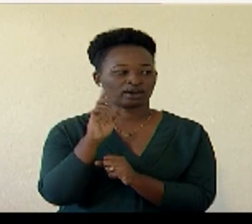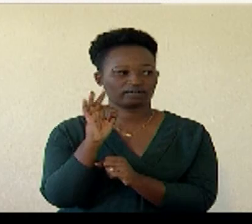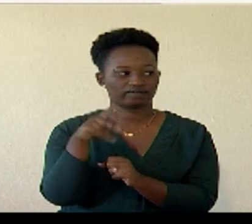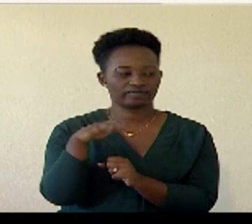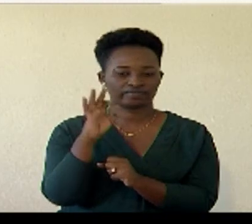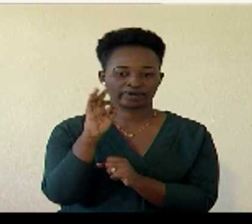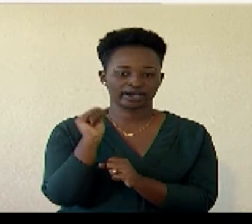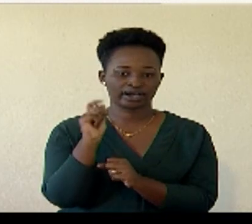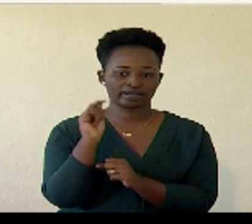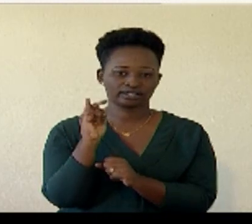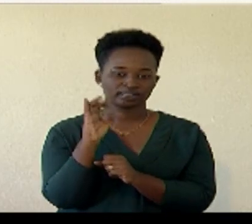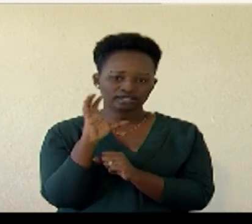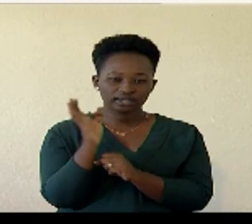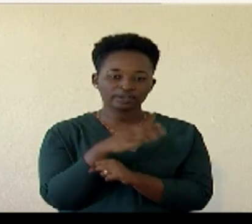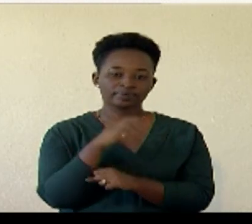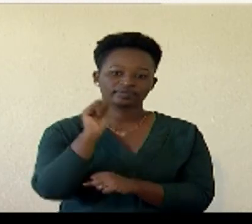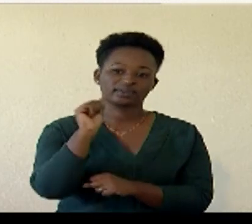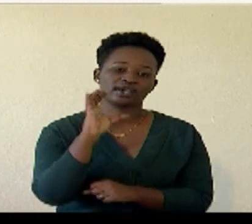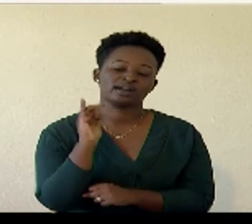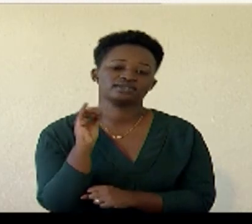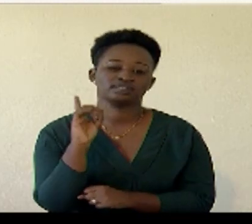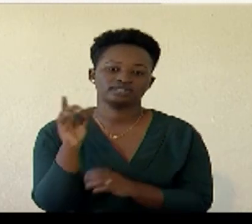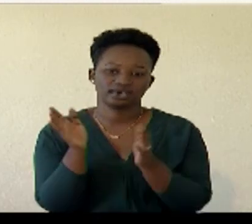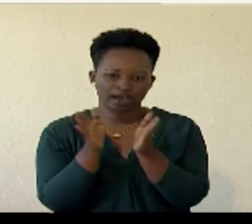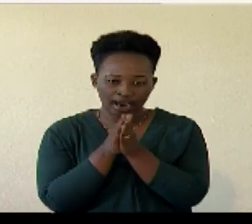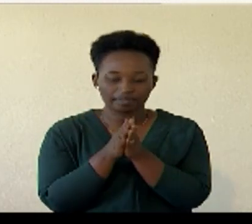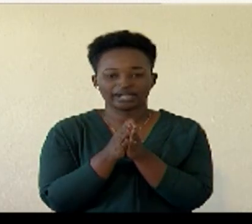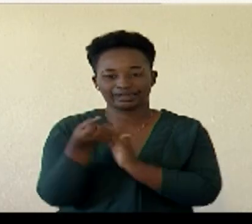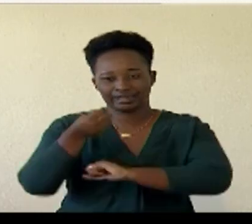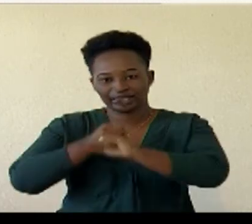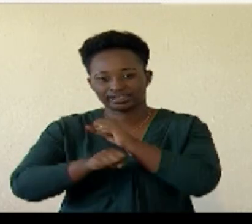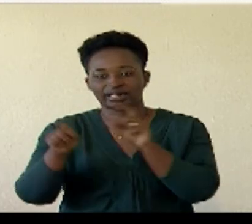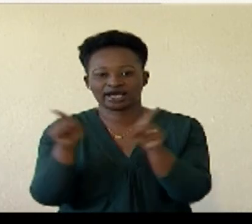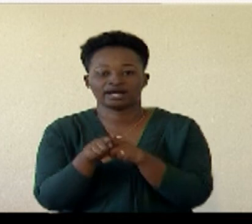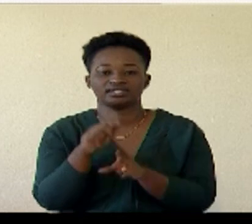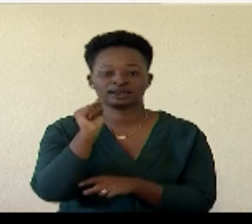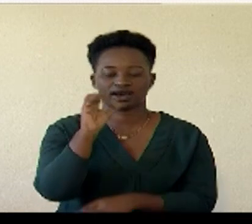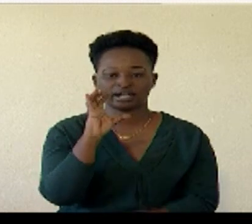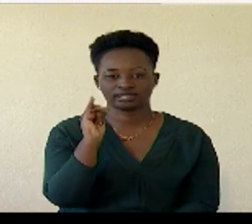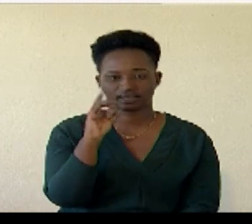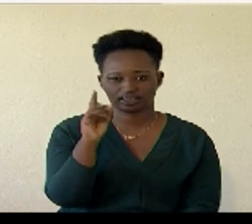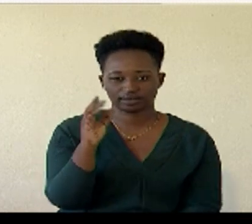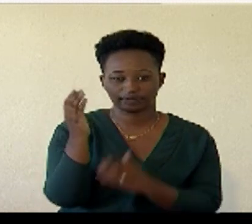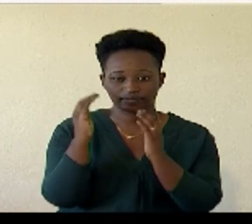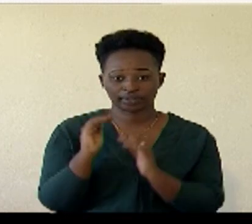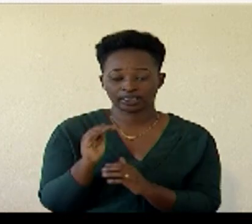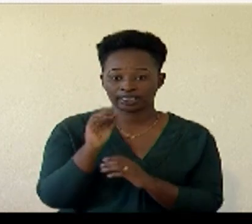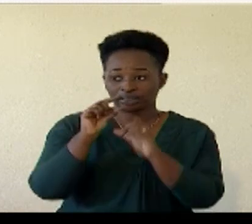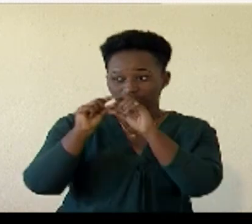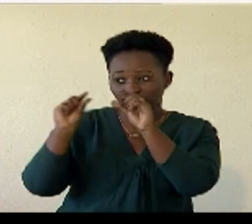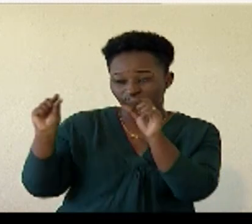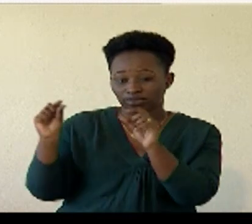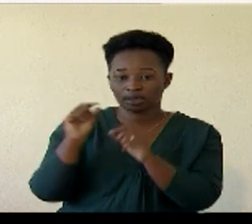similar even to those of acids, reacting as an acid. Carboxylic acid, this is benzoic acid in water.